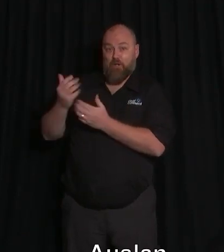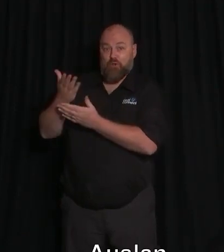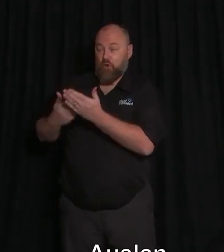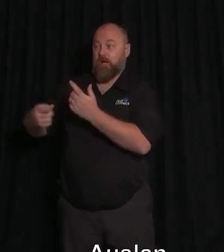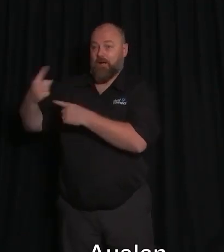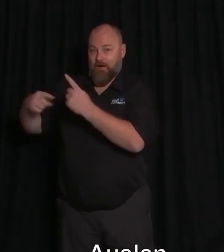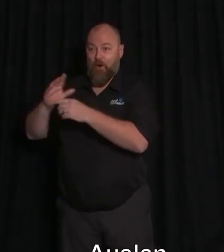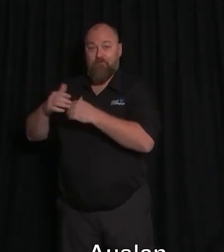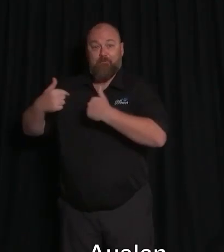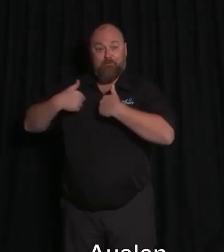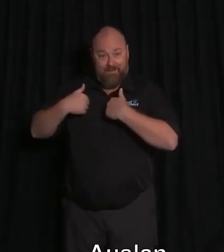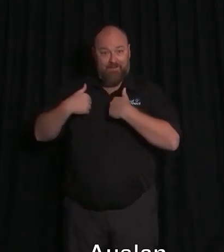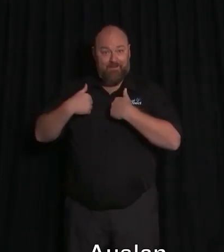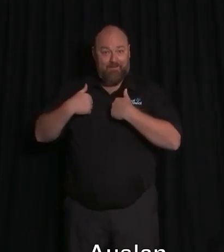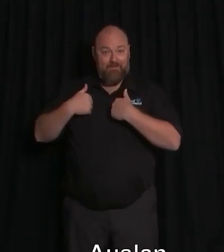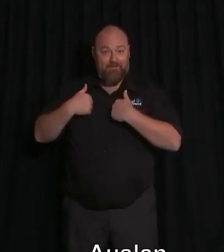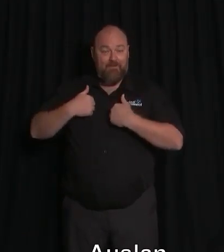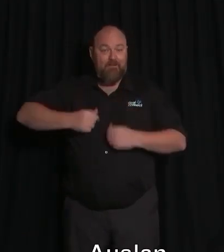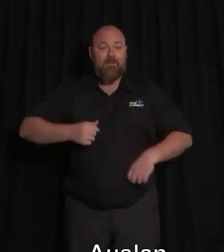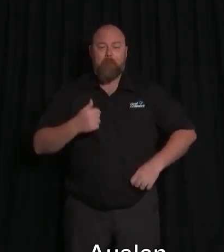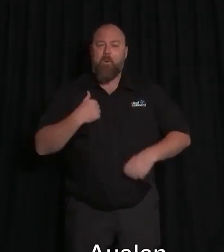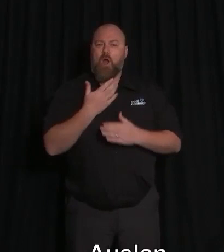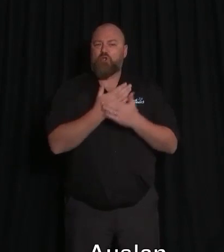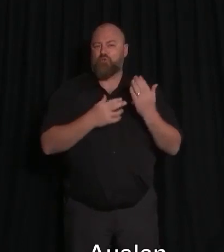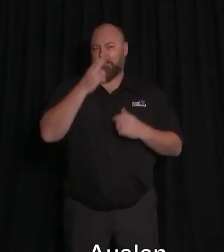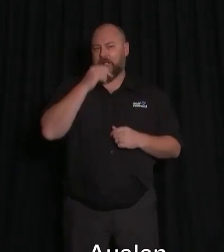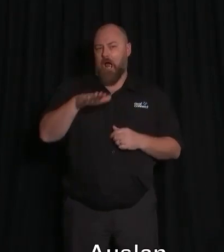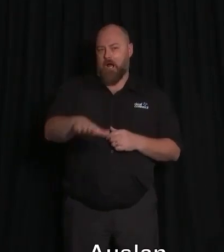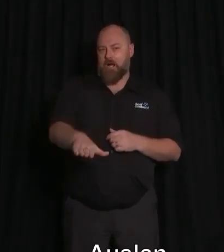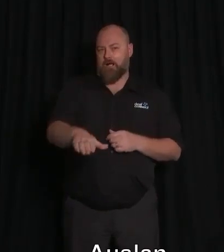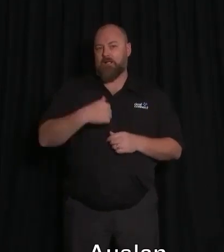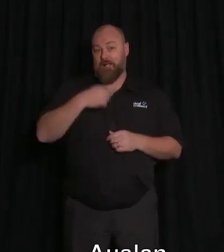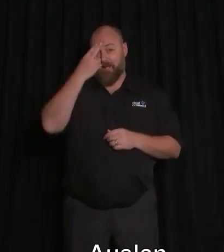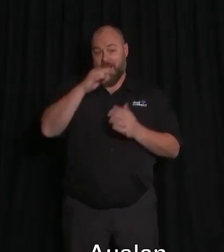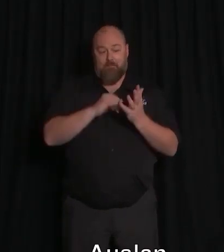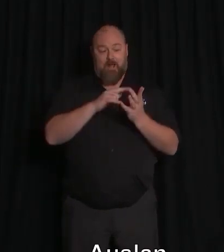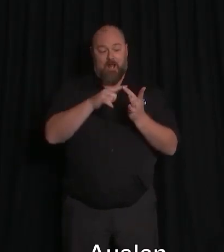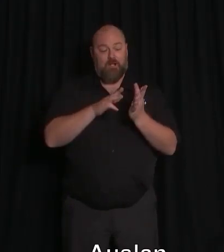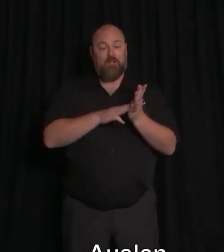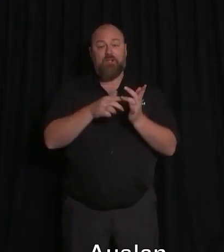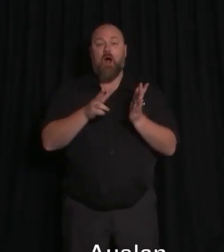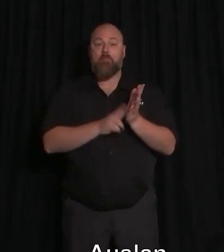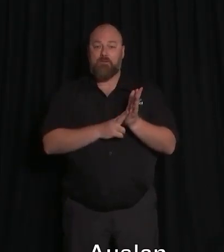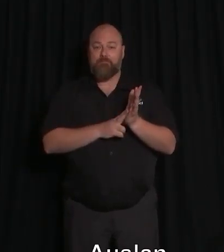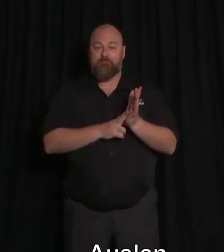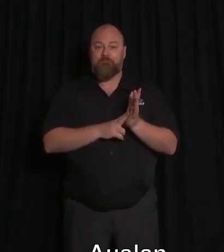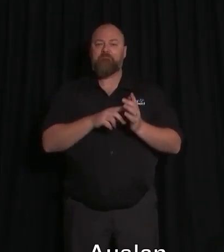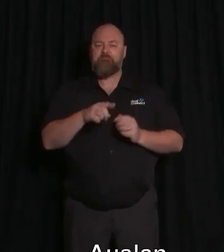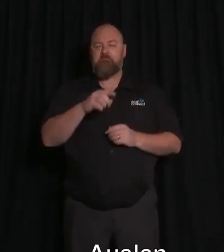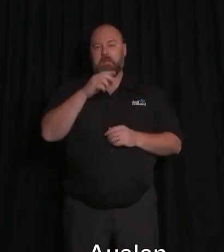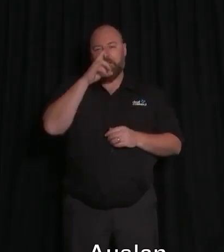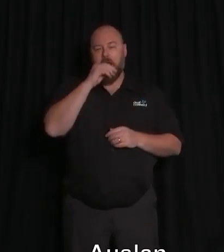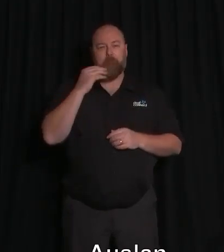me. It's the story of a young man, and his name was Simon Tseko Nkodi. Young black